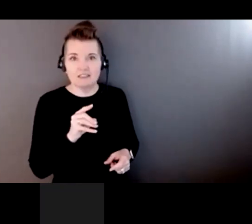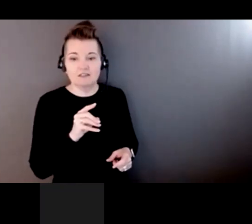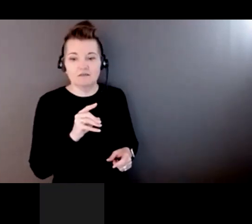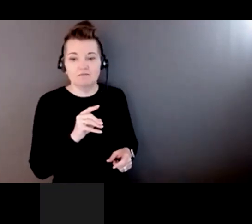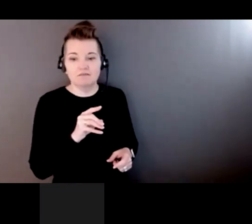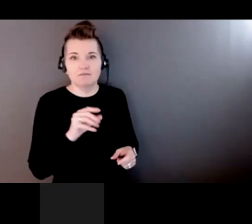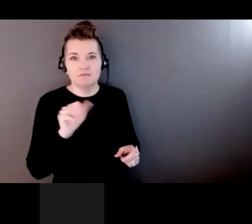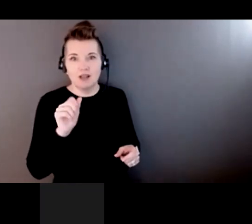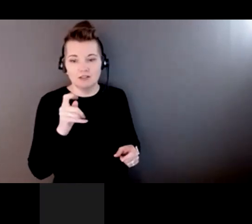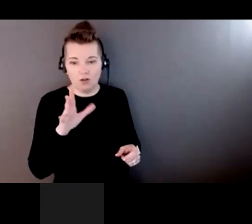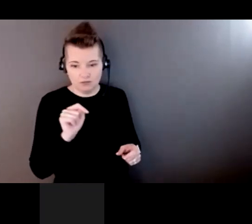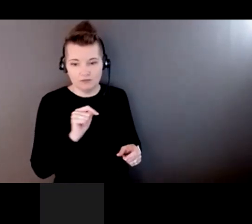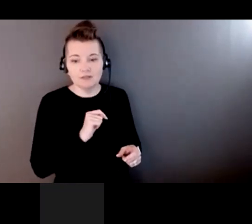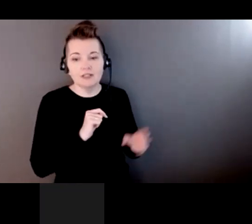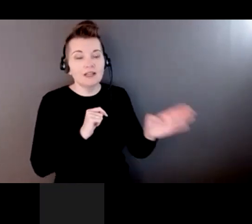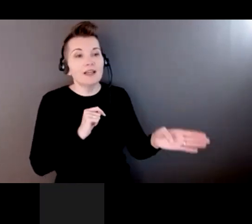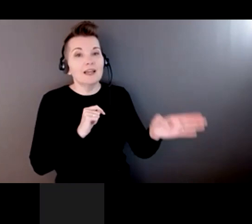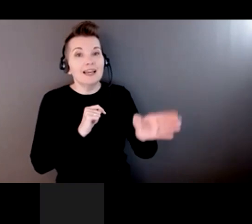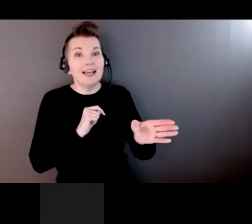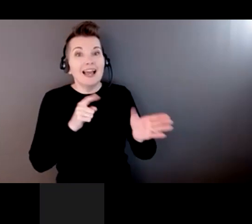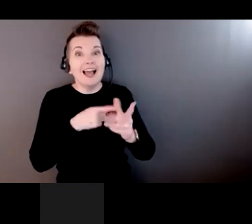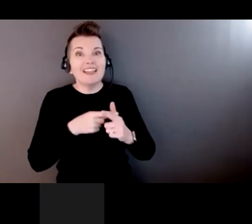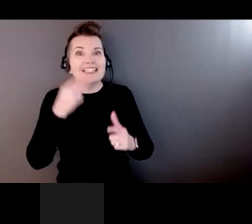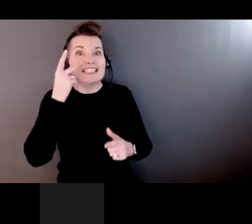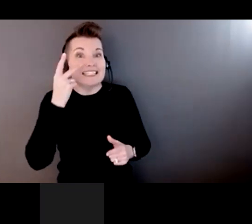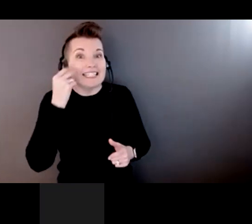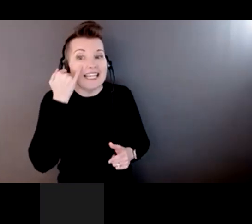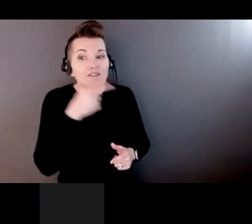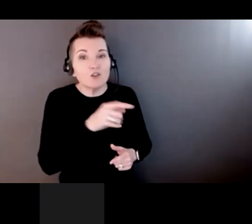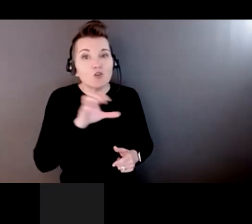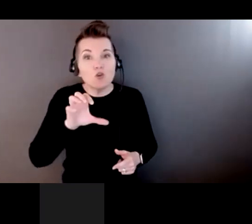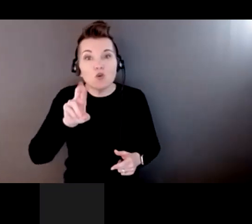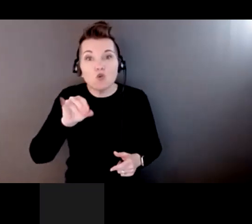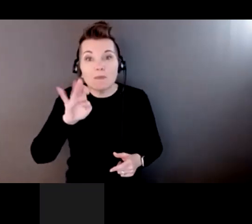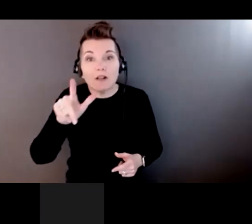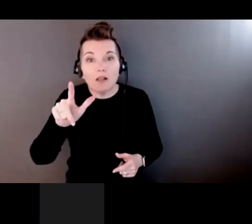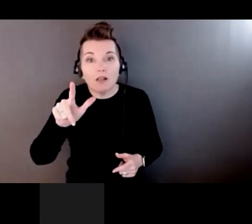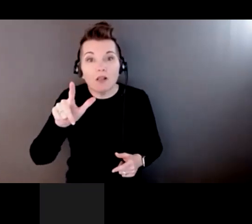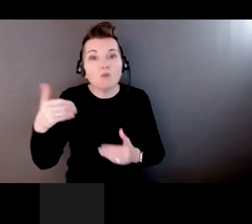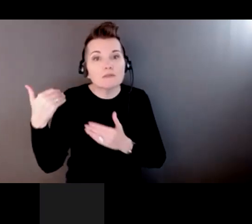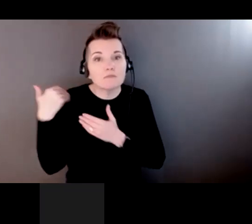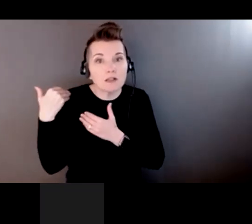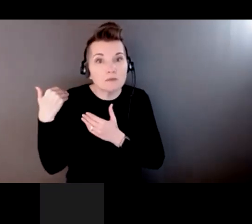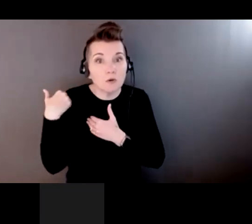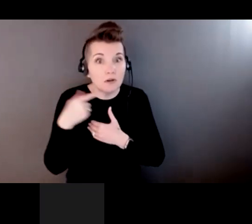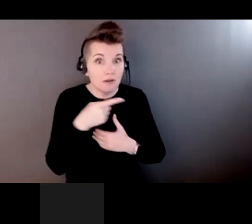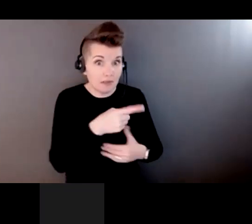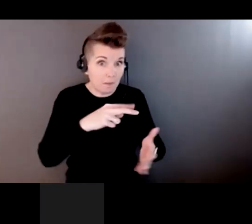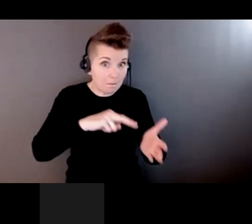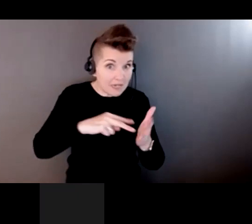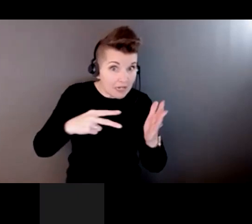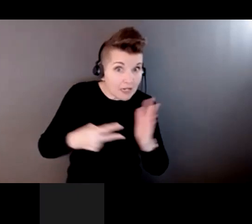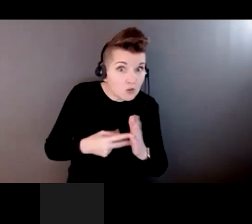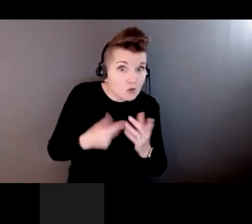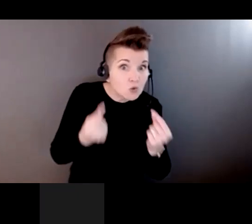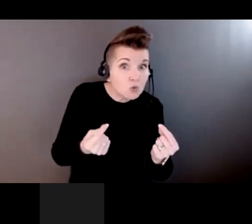ask about is whether they are criminally responsible. Did they have the mental intent to cause that, or were they hallucinating at the